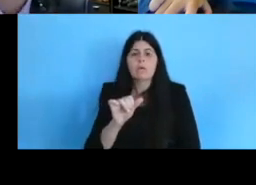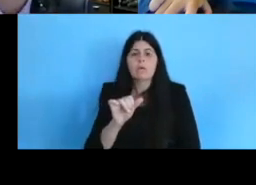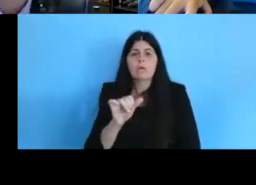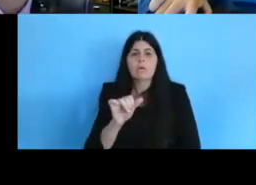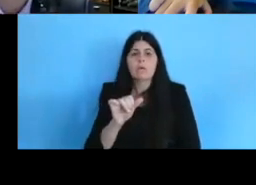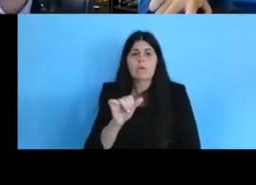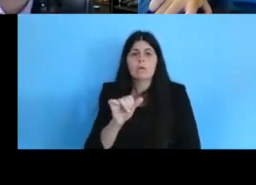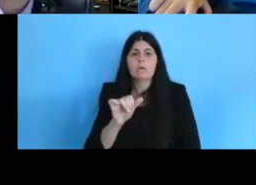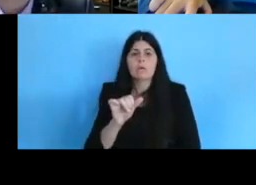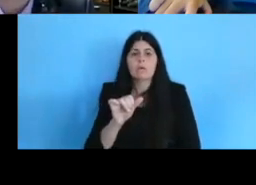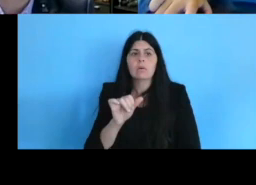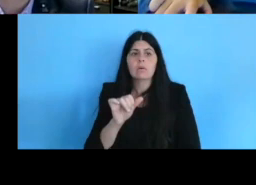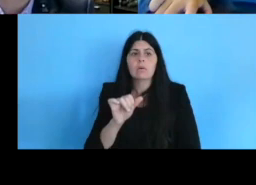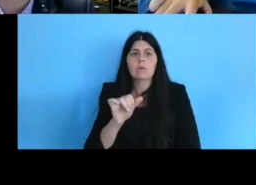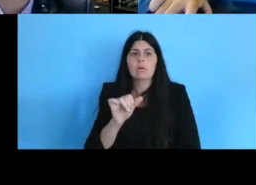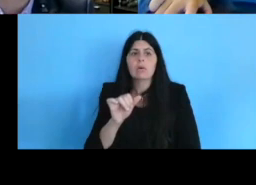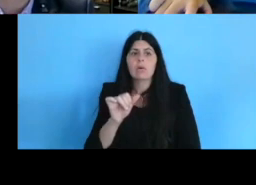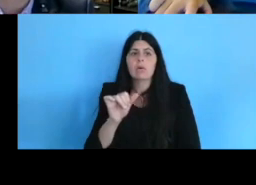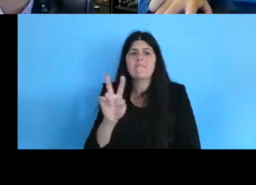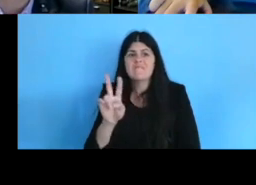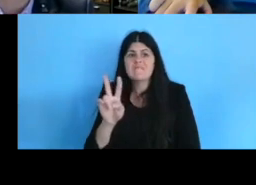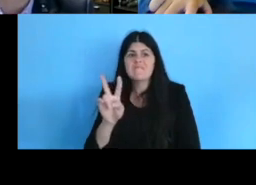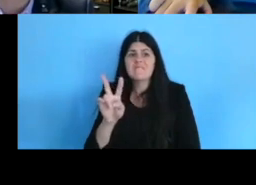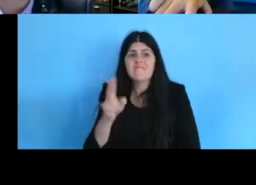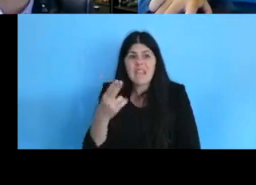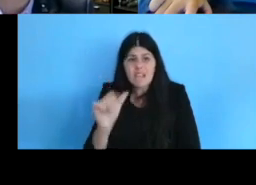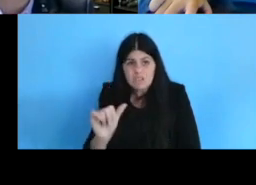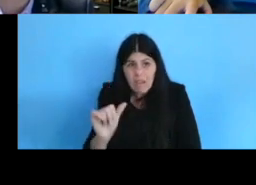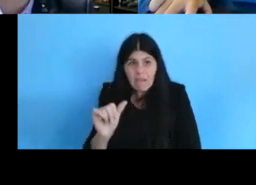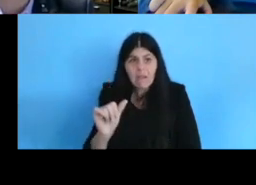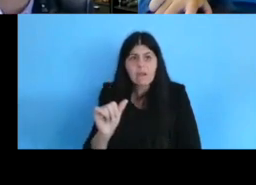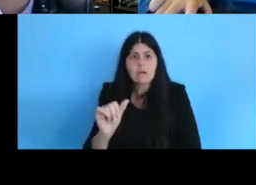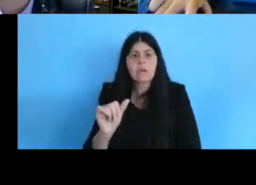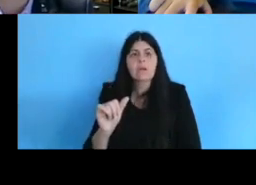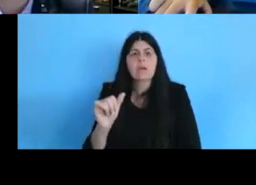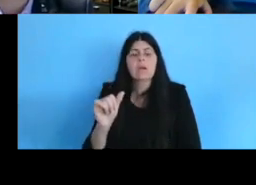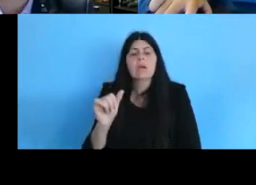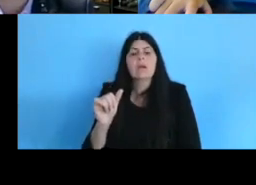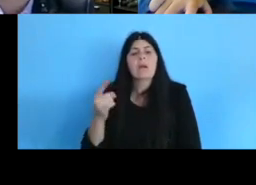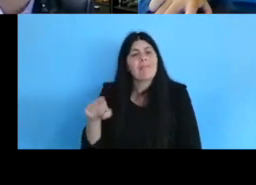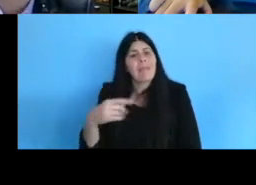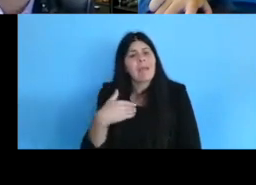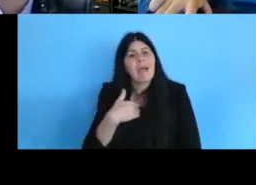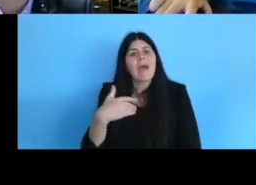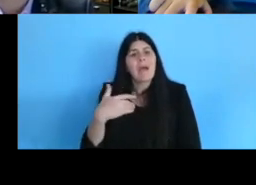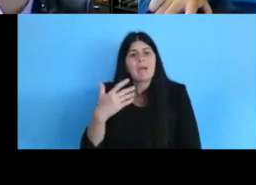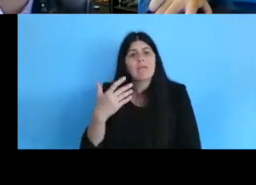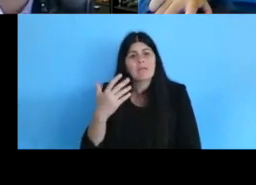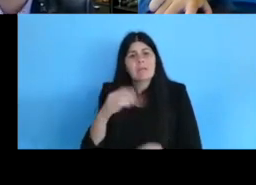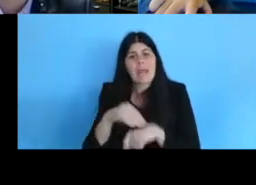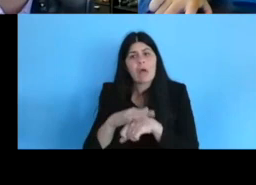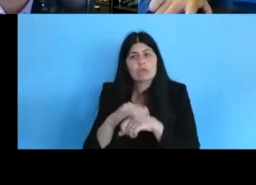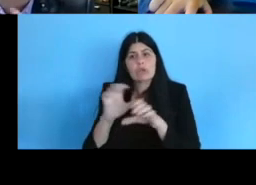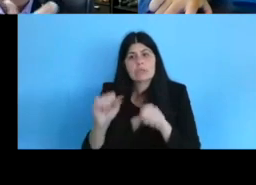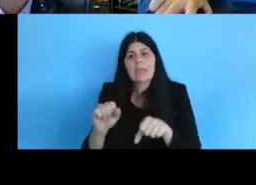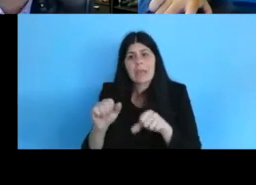their vocational rehabilitation program for VHA. They have counselors that can connect veterans and opportunities. And I would say even